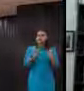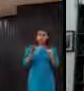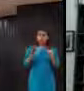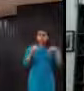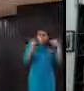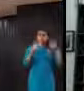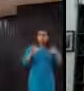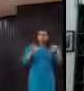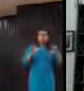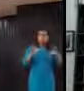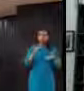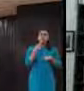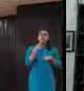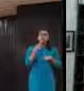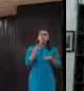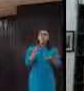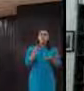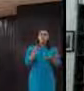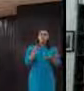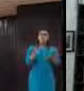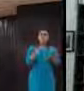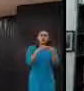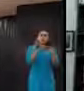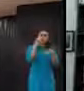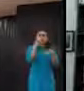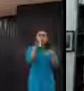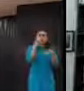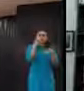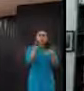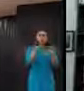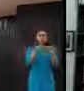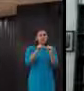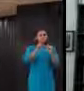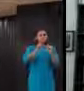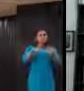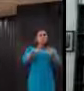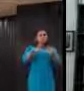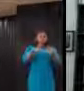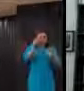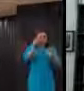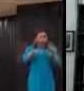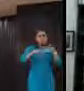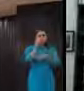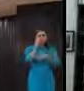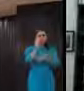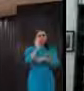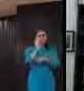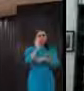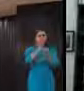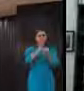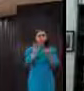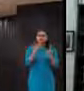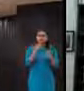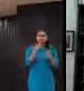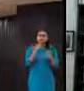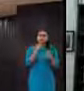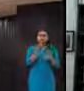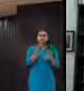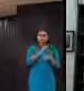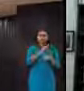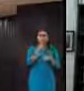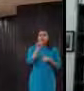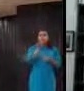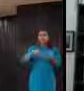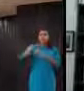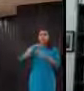end simply said the Union of India should look into it, Assembly should look into it and do justice to the people, which really was, the petitioners did